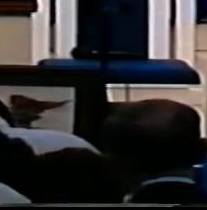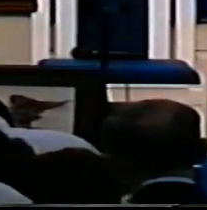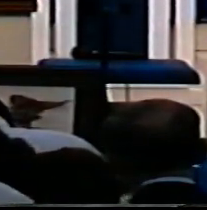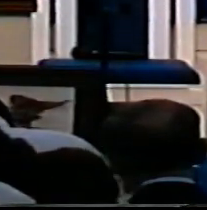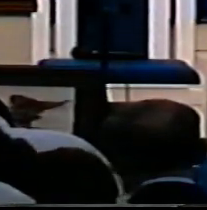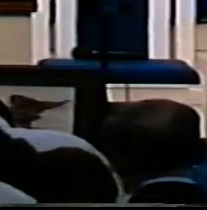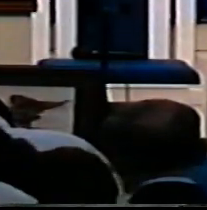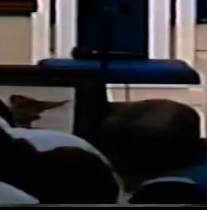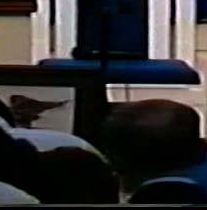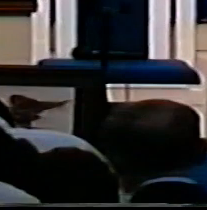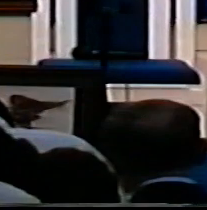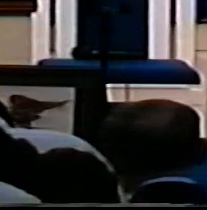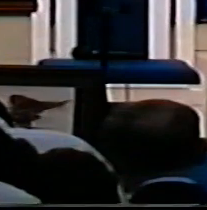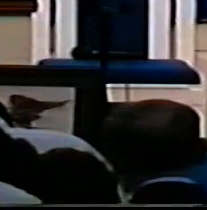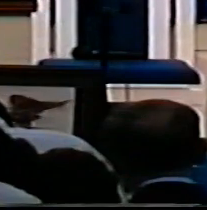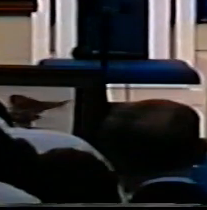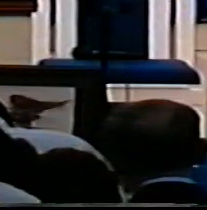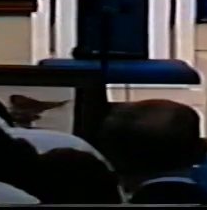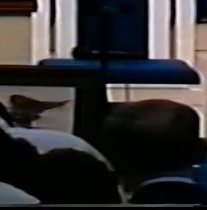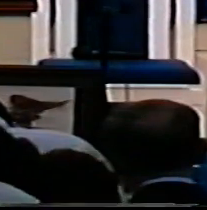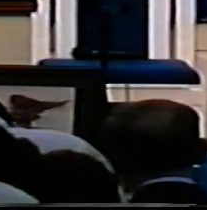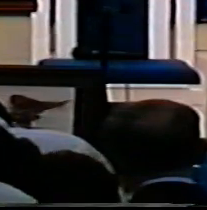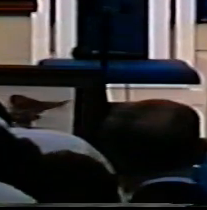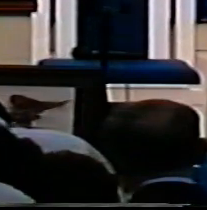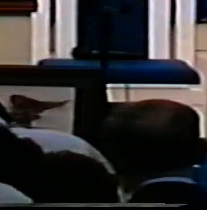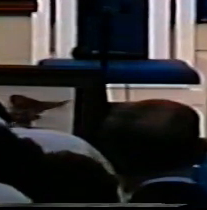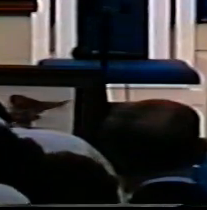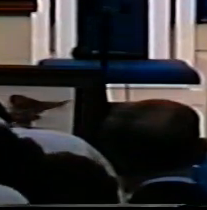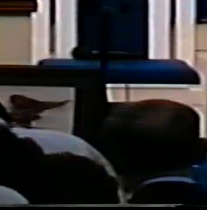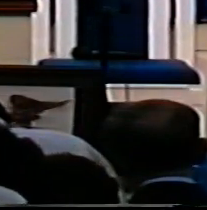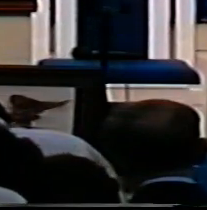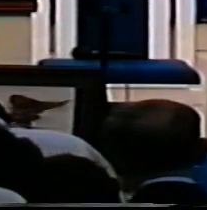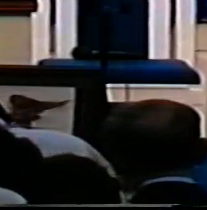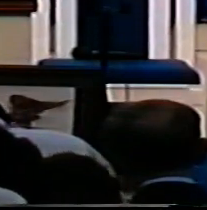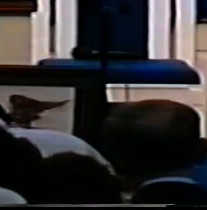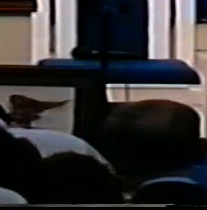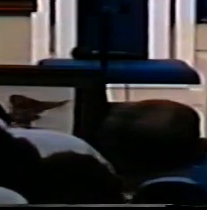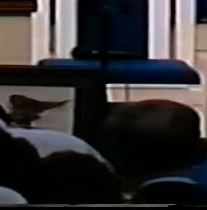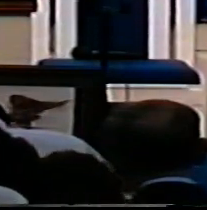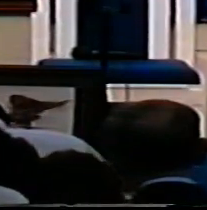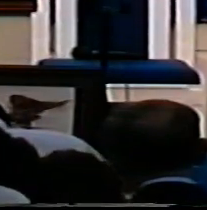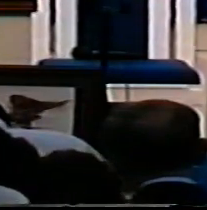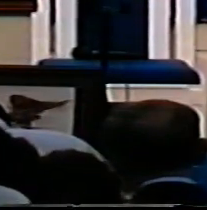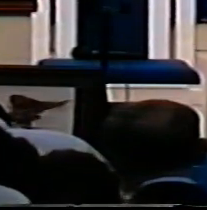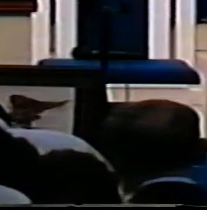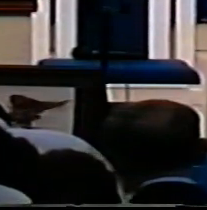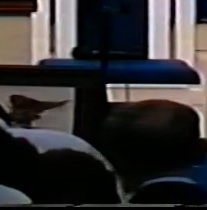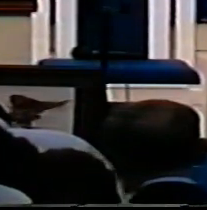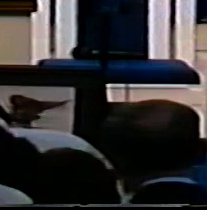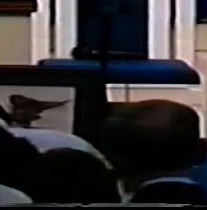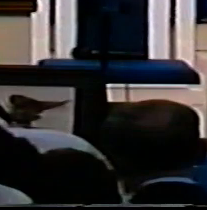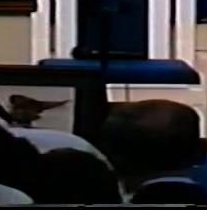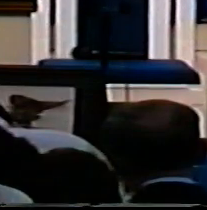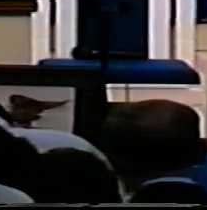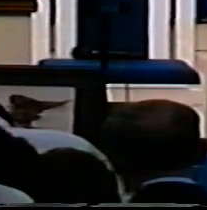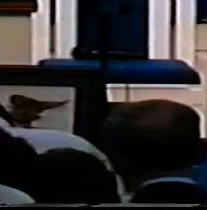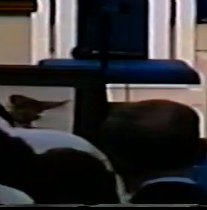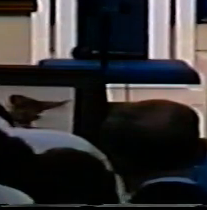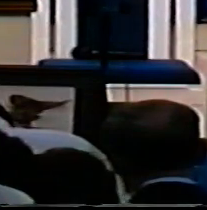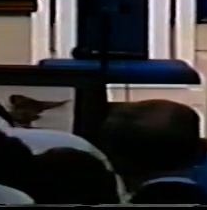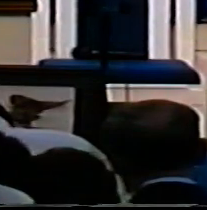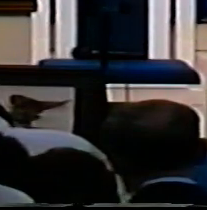But tonight, I want to ask you a question. Every head bowed and every eye closed, please. I won't start until I see that, because this is a private